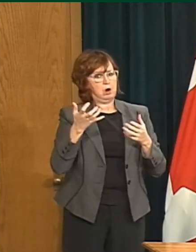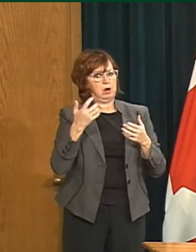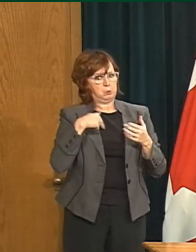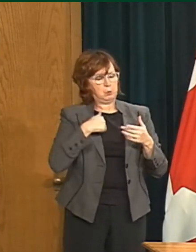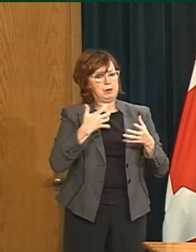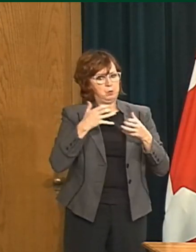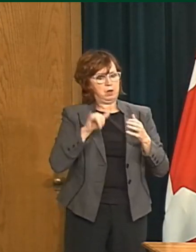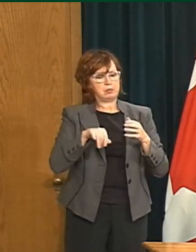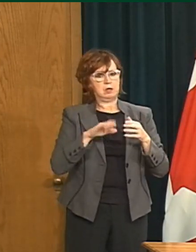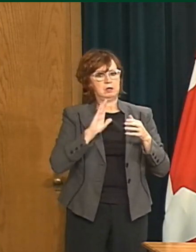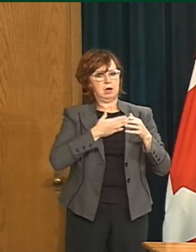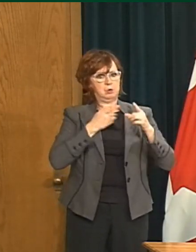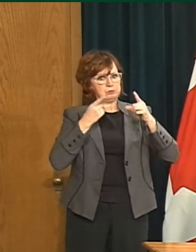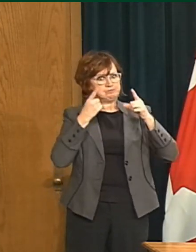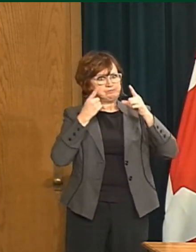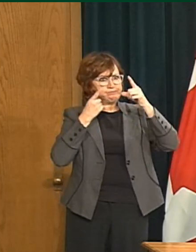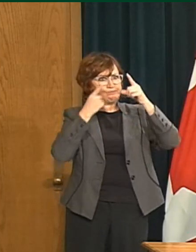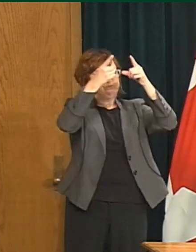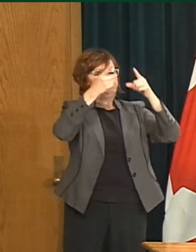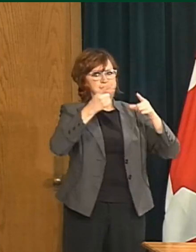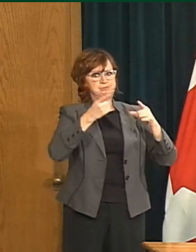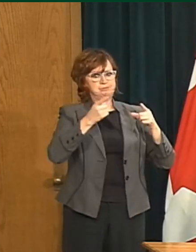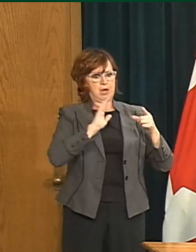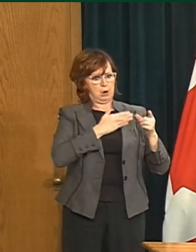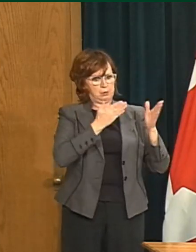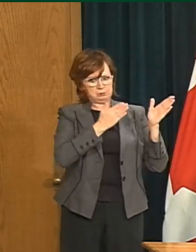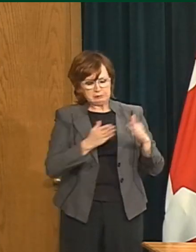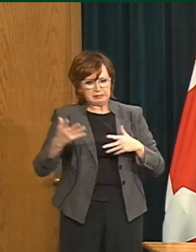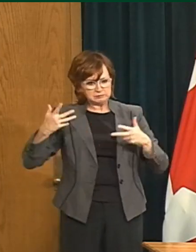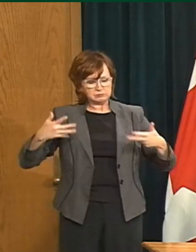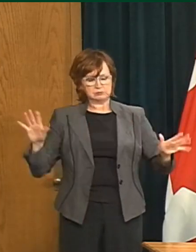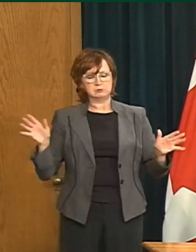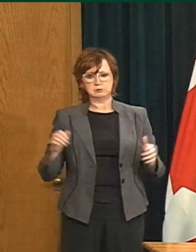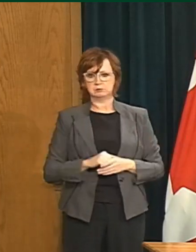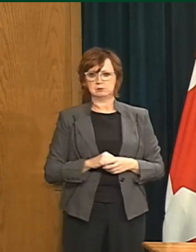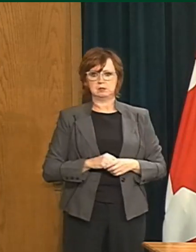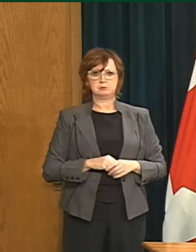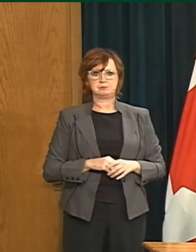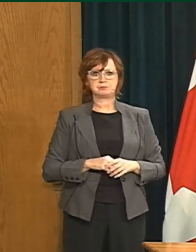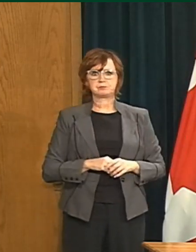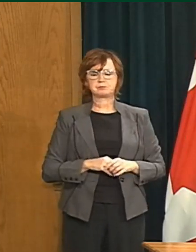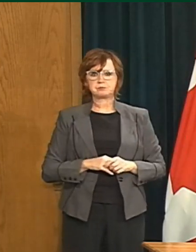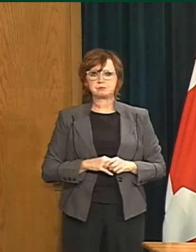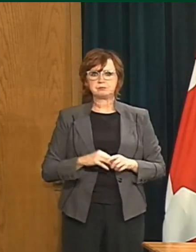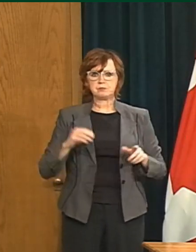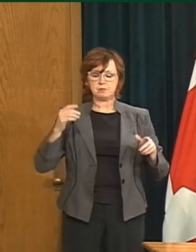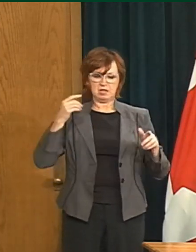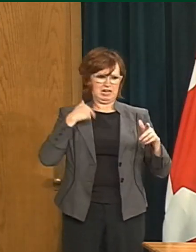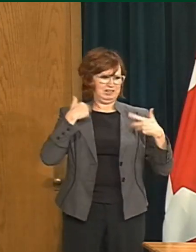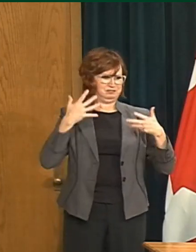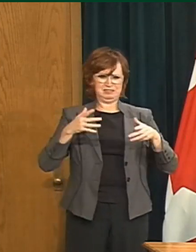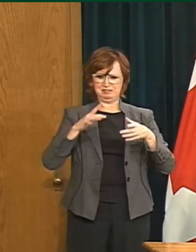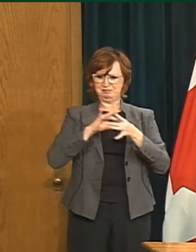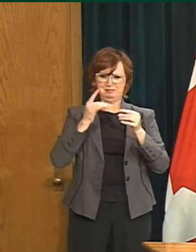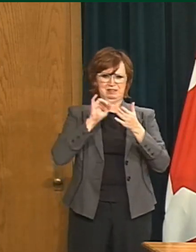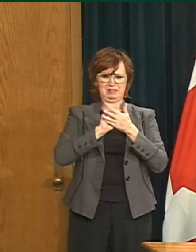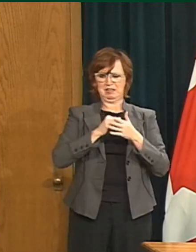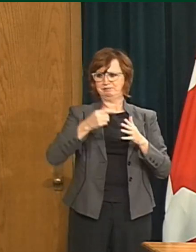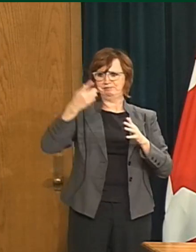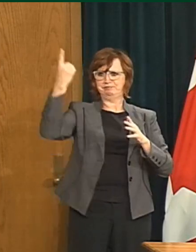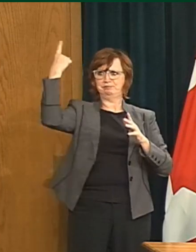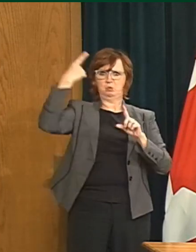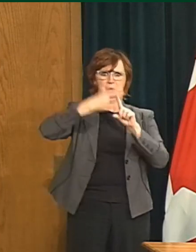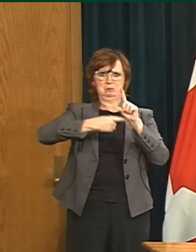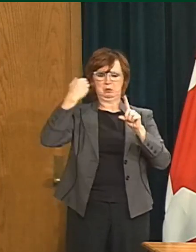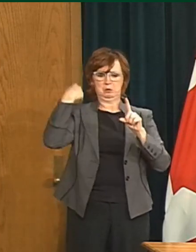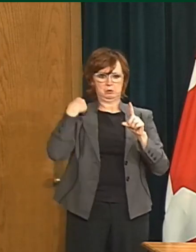need to, we have said right from the beginning that our focus with dealing with the COVID-19 pandemic in Saskatchewan will be based